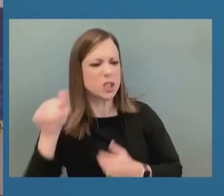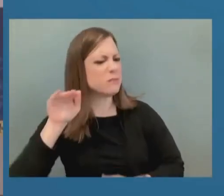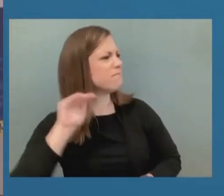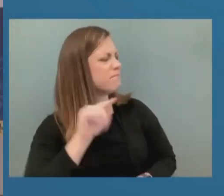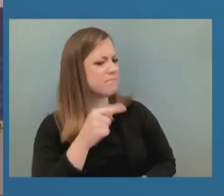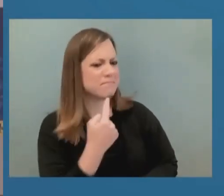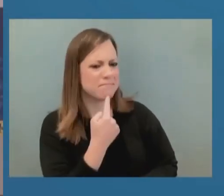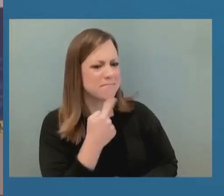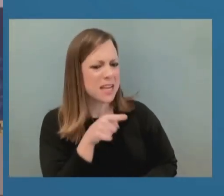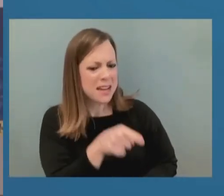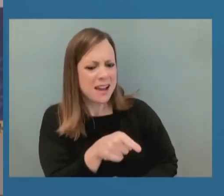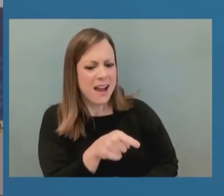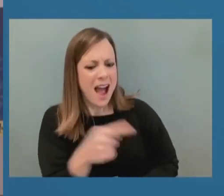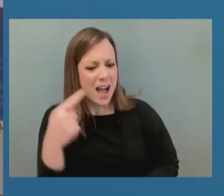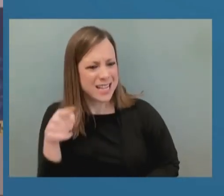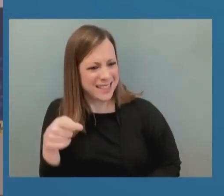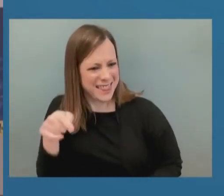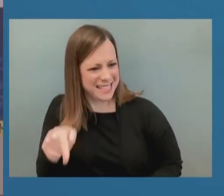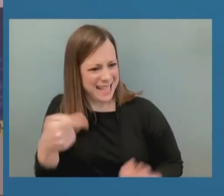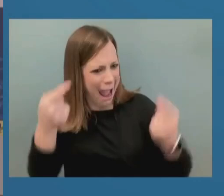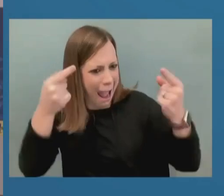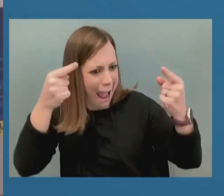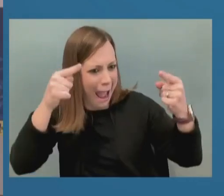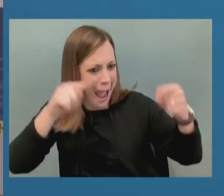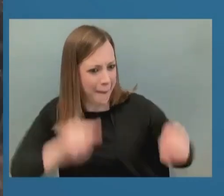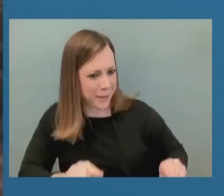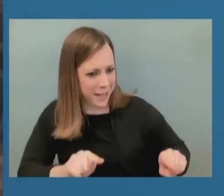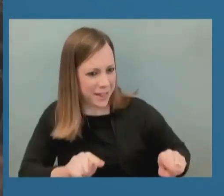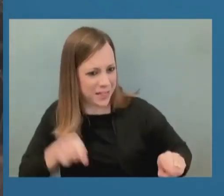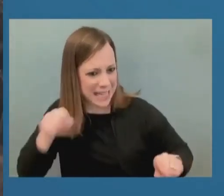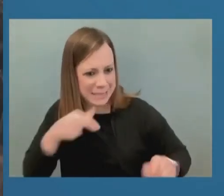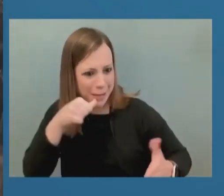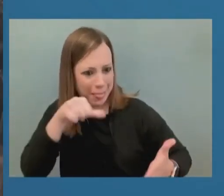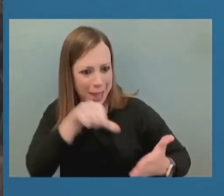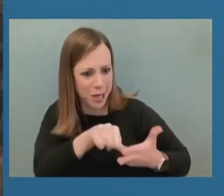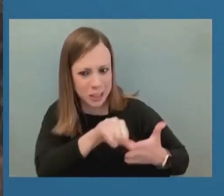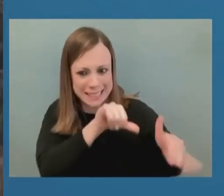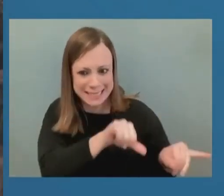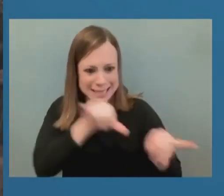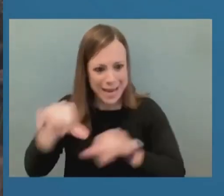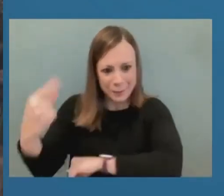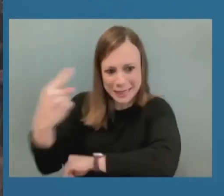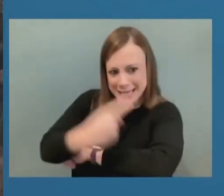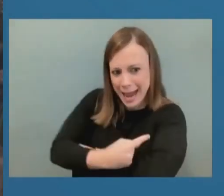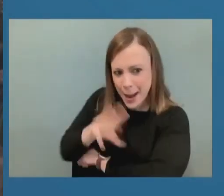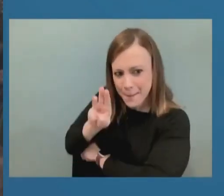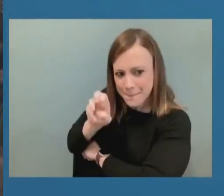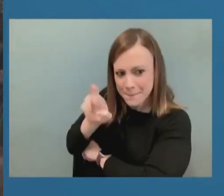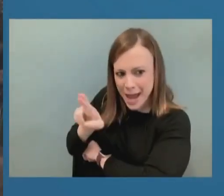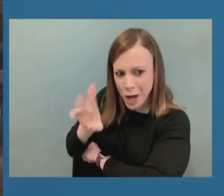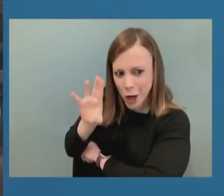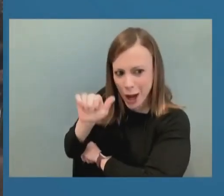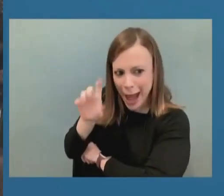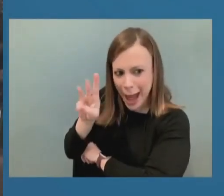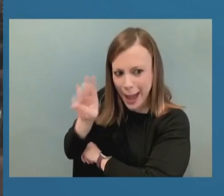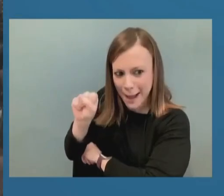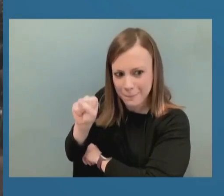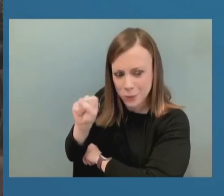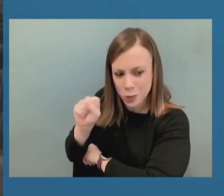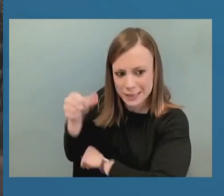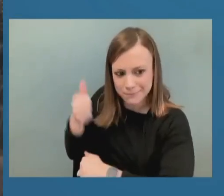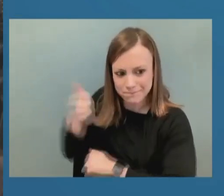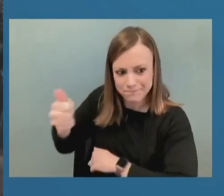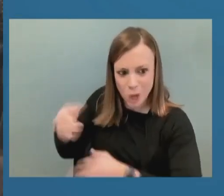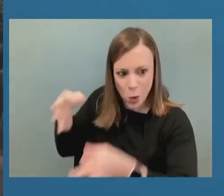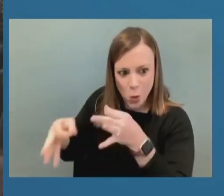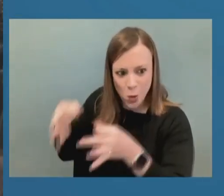coincidence this letter came on the same day that Mayor Adams was in court over the DOJ trying to remove the case against him, or if you think the